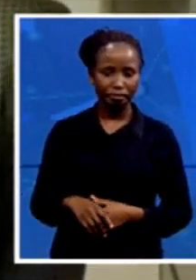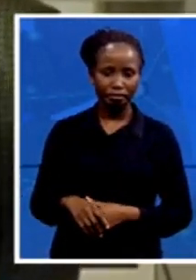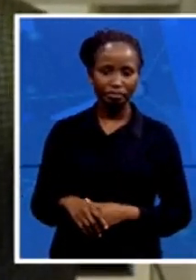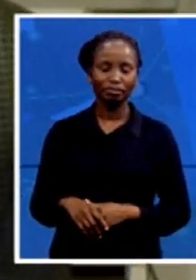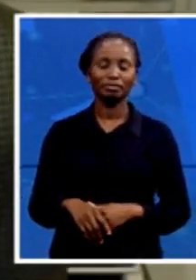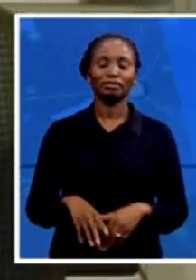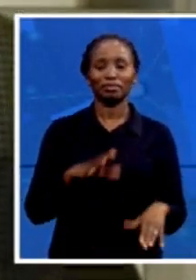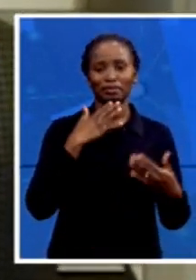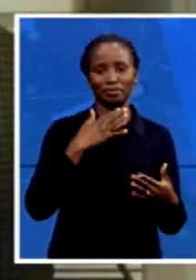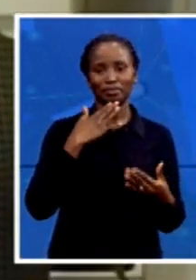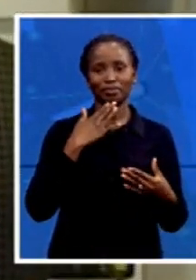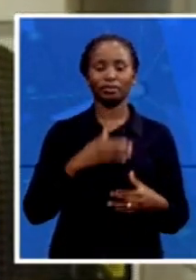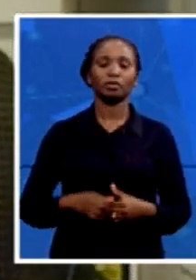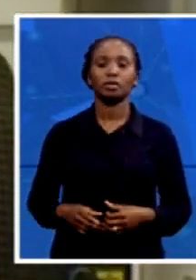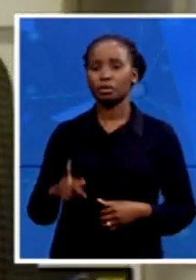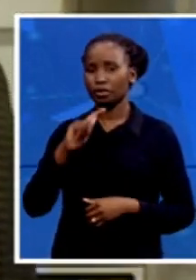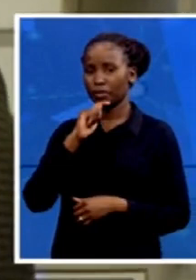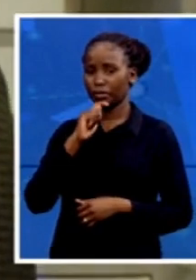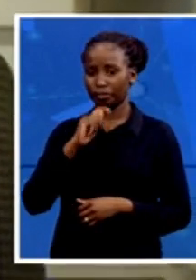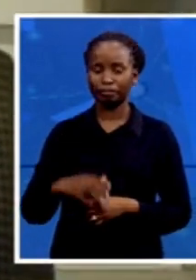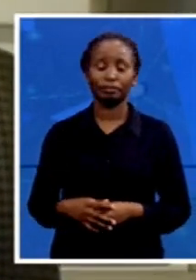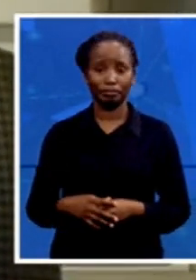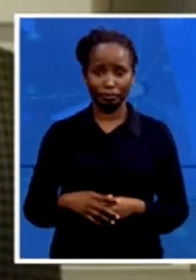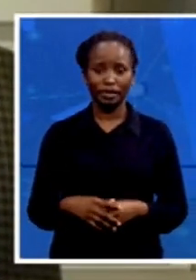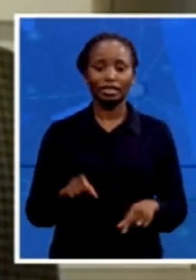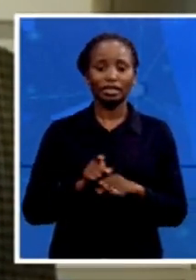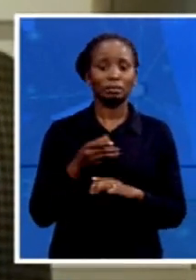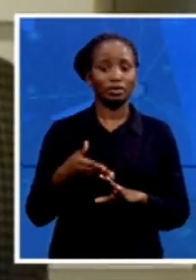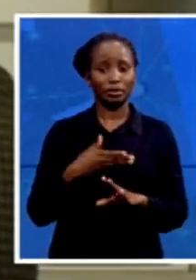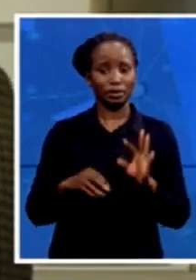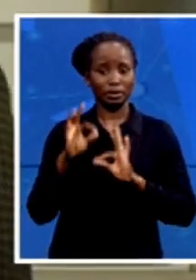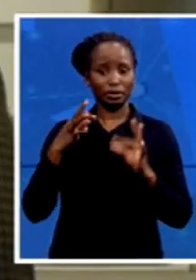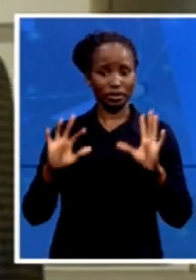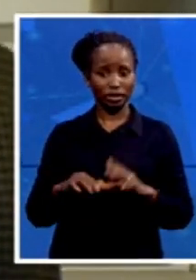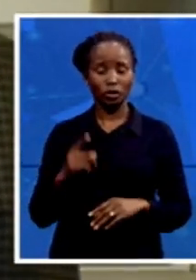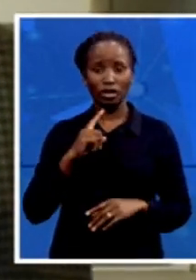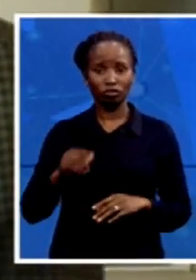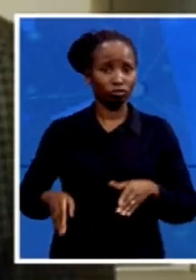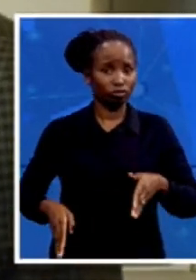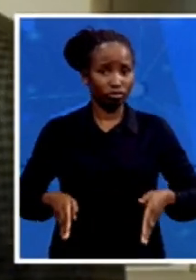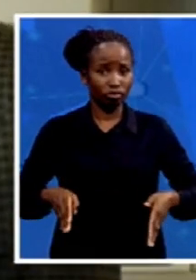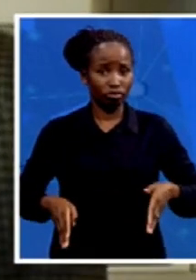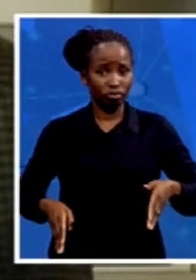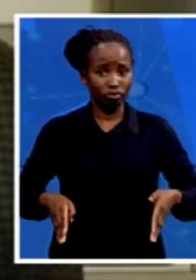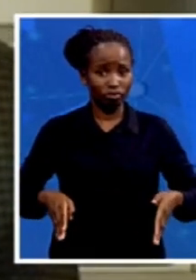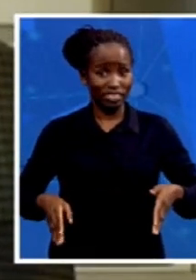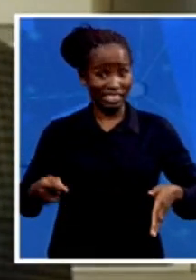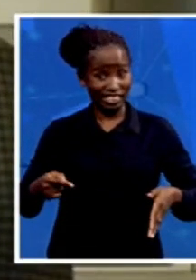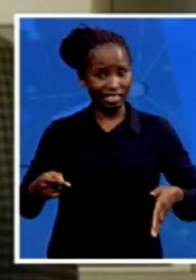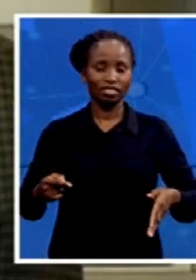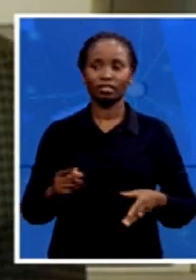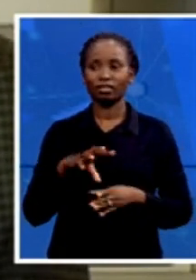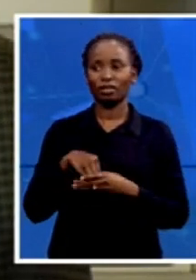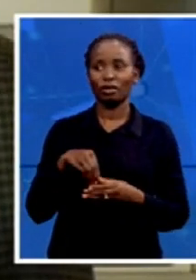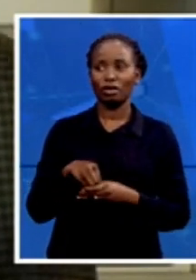So, as you clearly mentioned earlier, the robot has actually been around, in the world, which has been